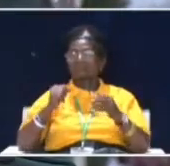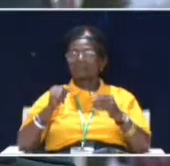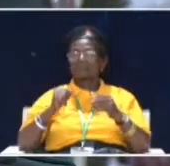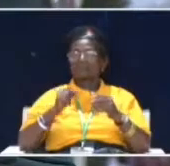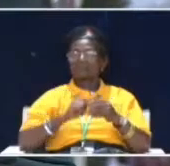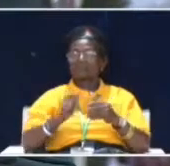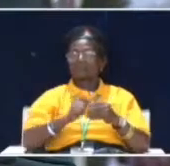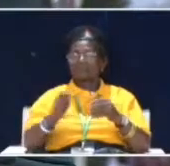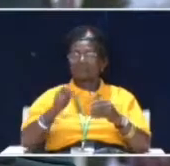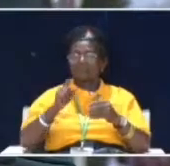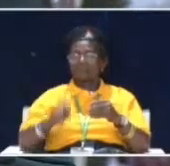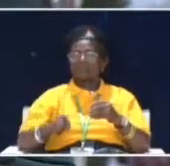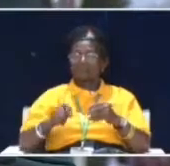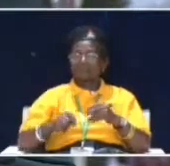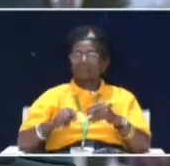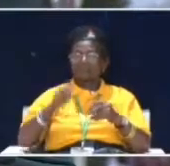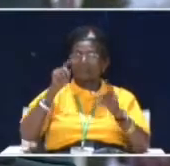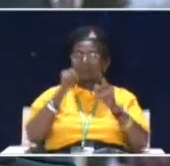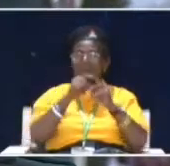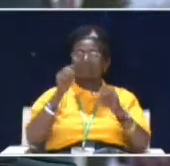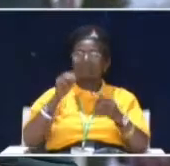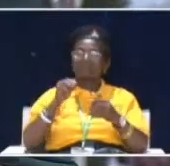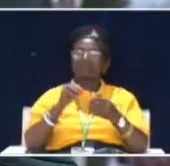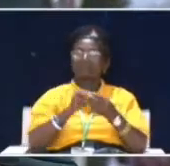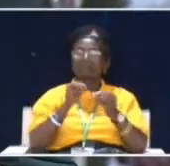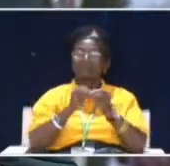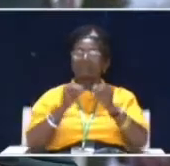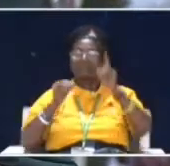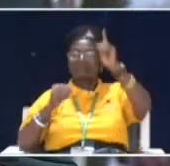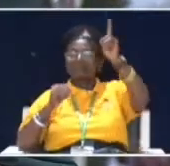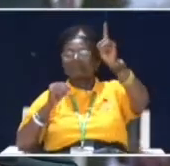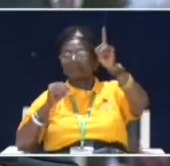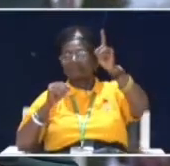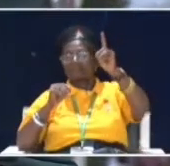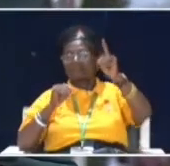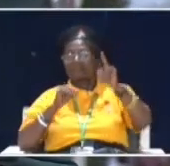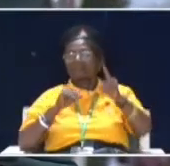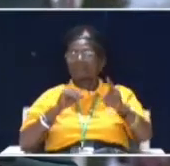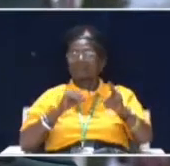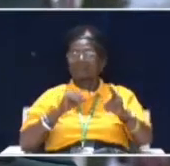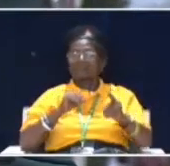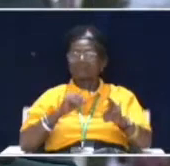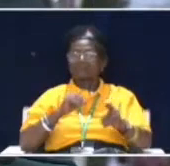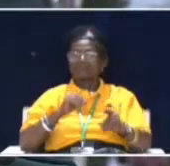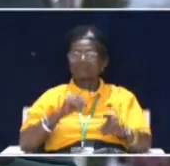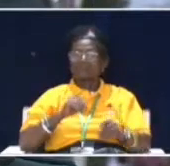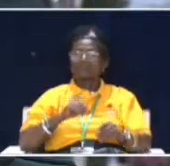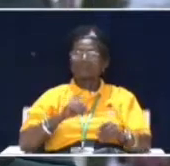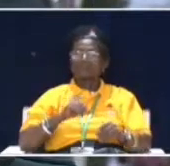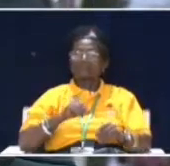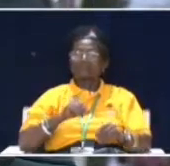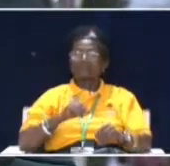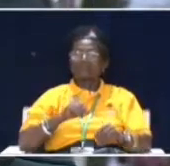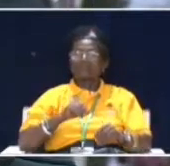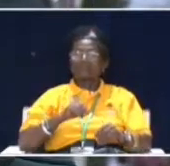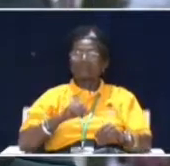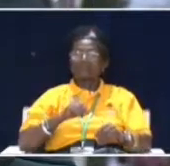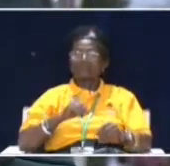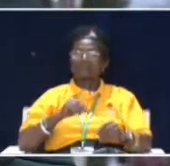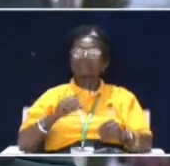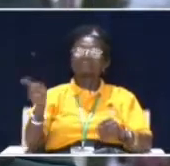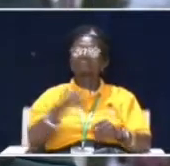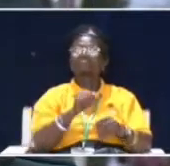Write down point one. Ohun ẹ̀bẹ̀ àkọ́kọ́. You just want to thank him. O ní pé a fẹ́ dúpẹ́ lọ́wọ́